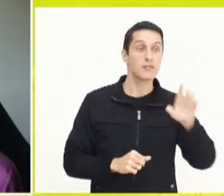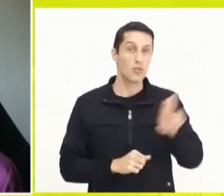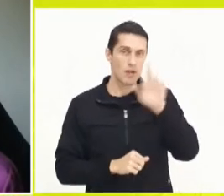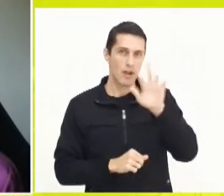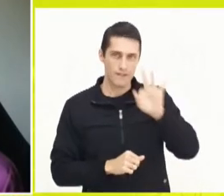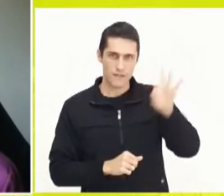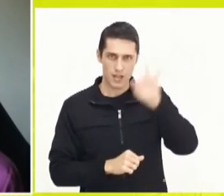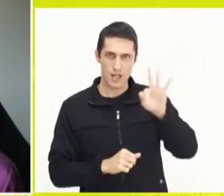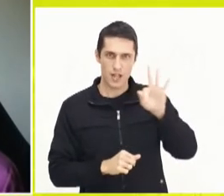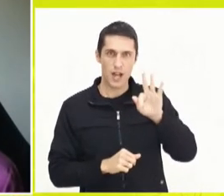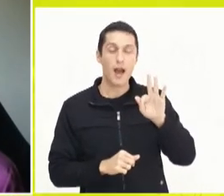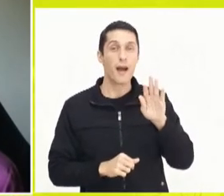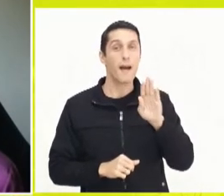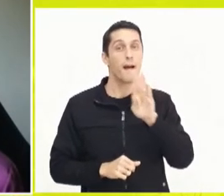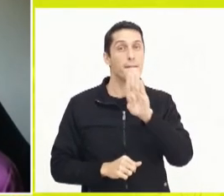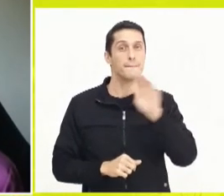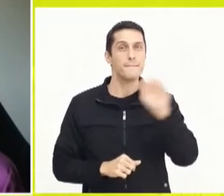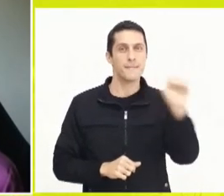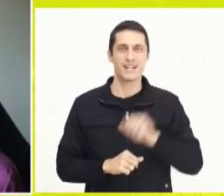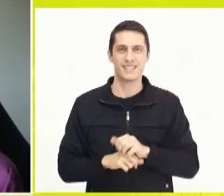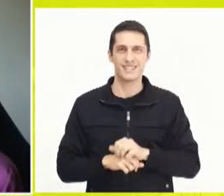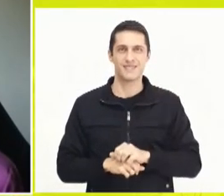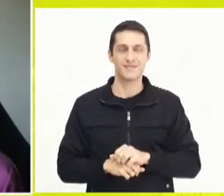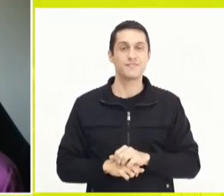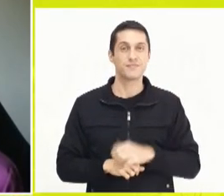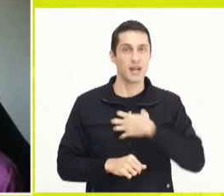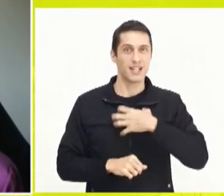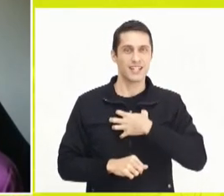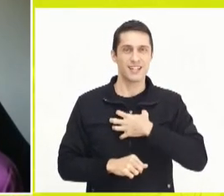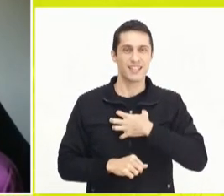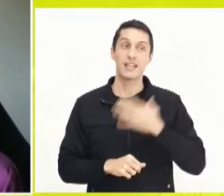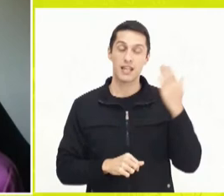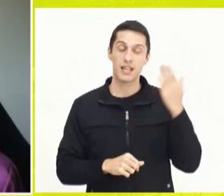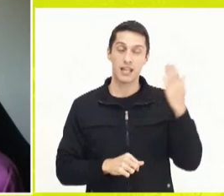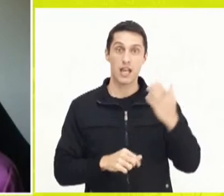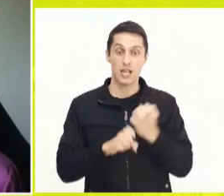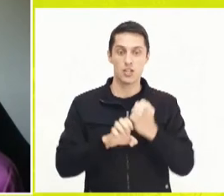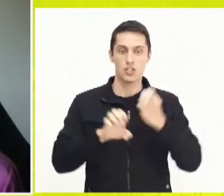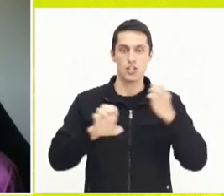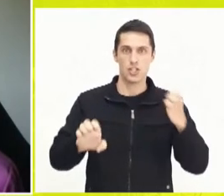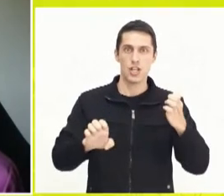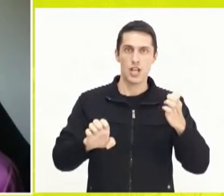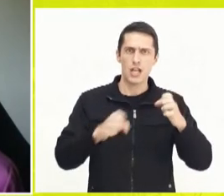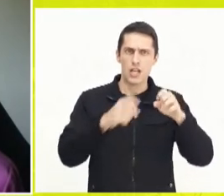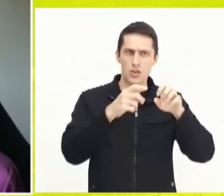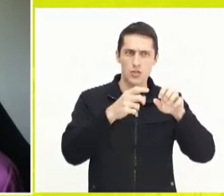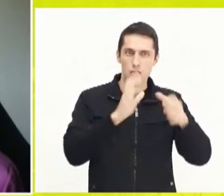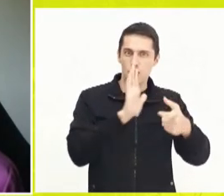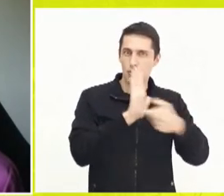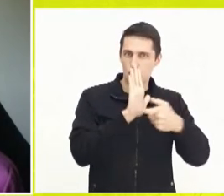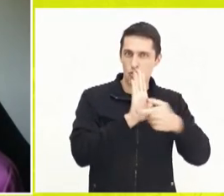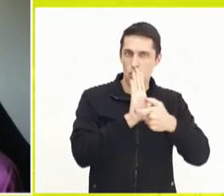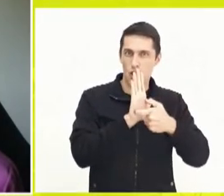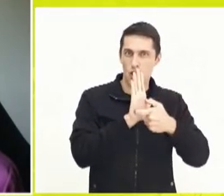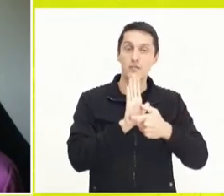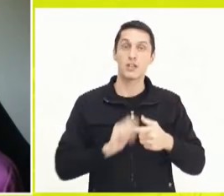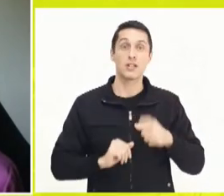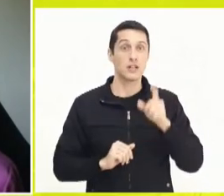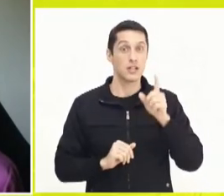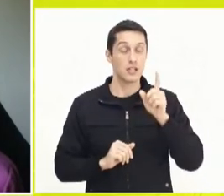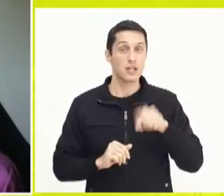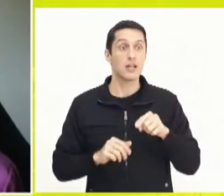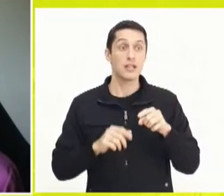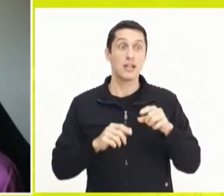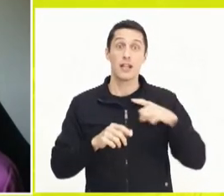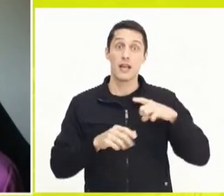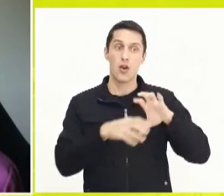universe he's an if he works for the university federal of bahia also he works for the